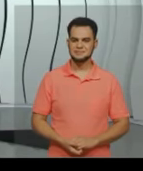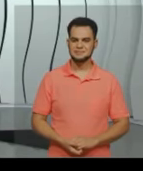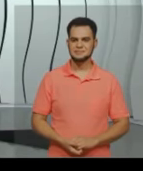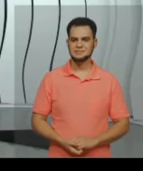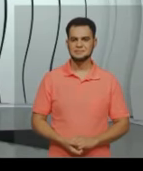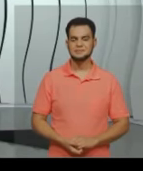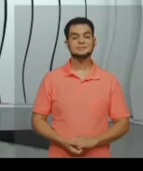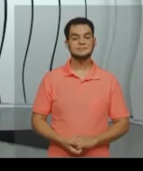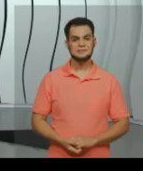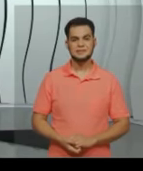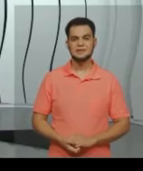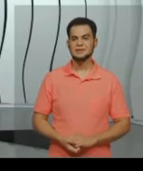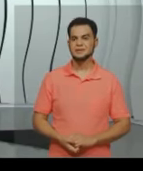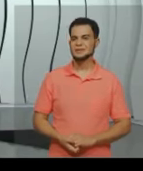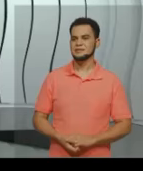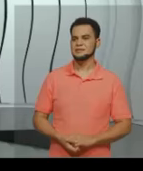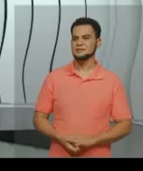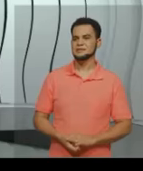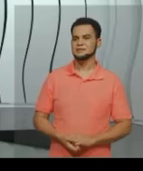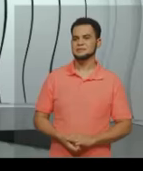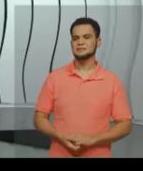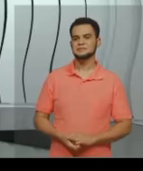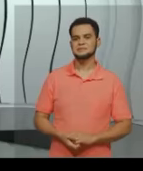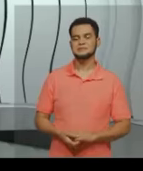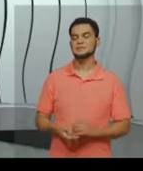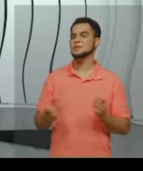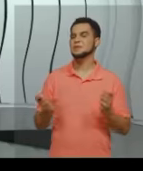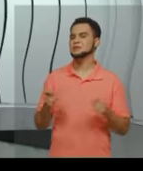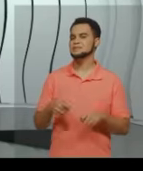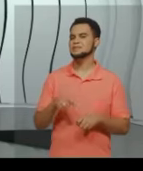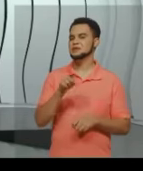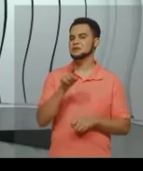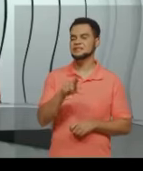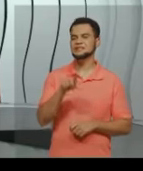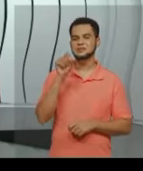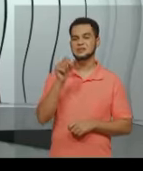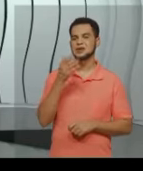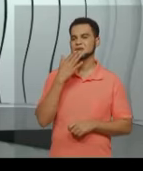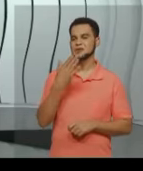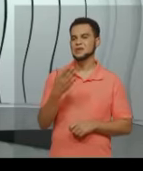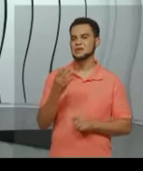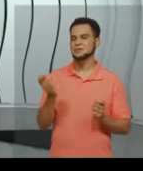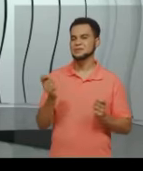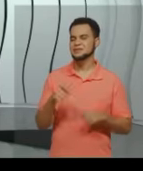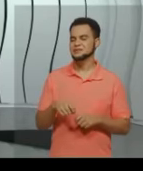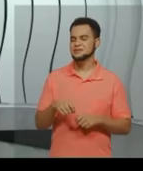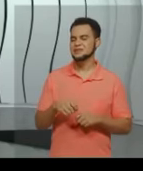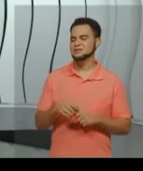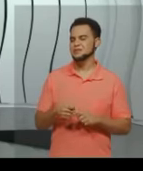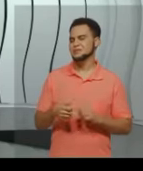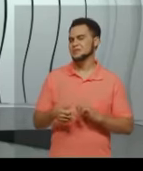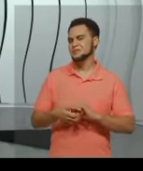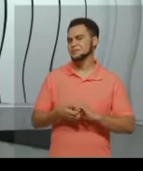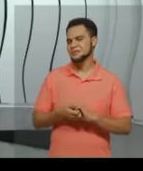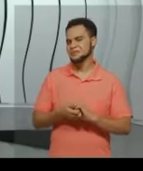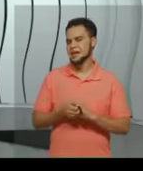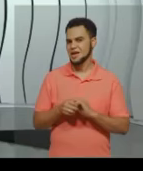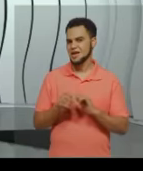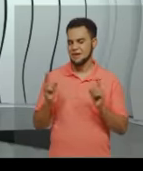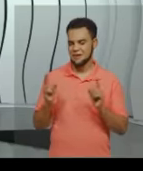as alternativas ao handshakes, hugs, abraços, então vocês escolham aqui. Não vou demorar muito nisso, não, senão a aula já o tempo é